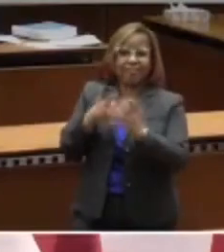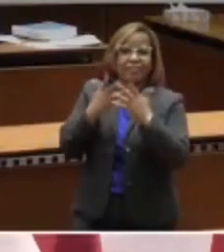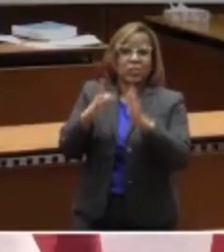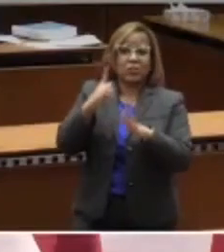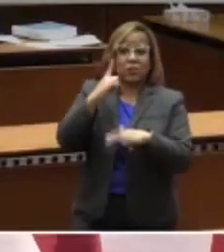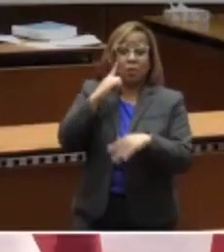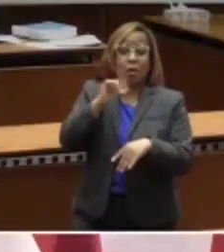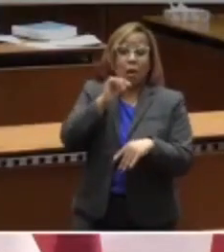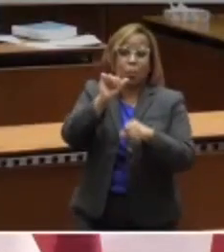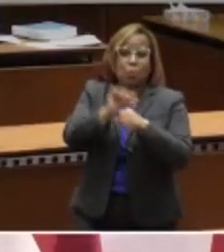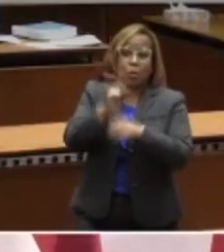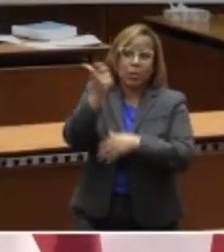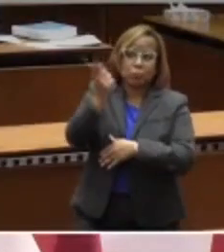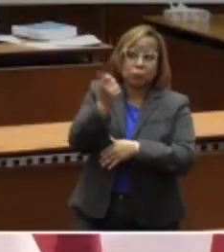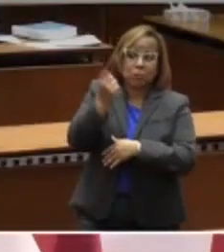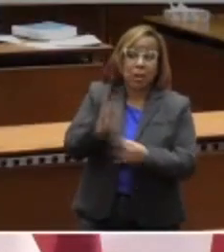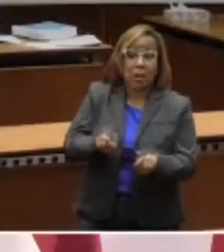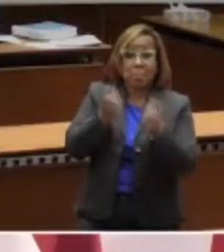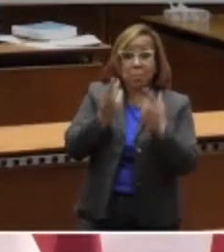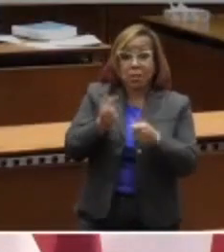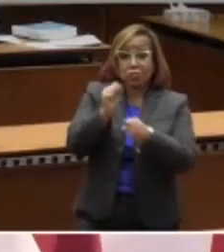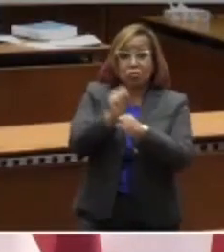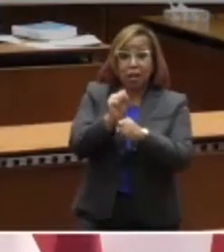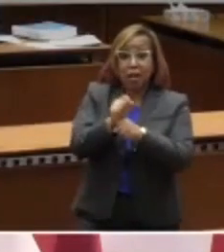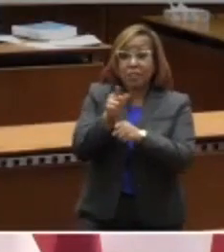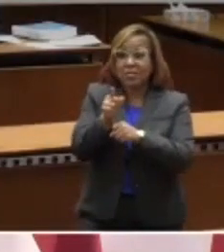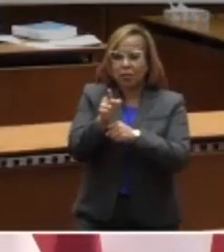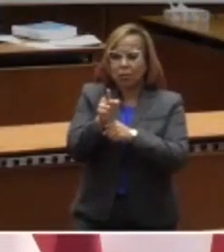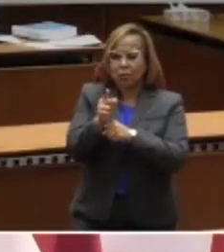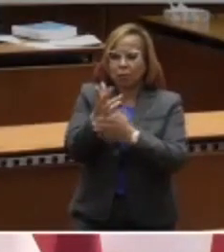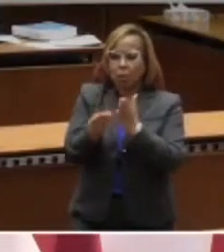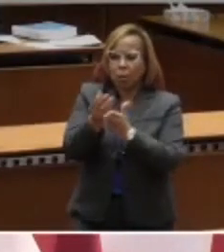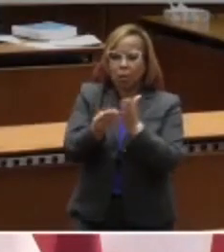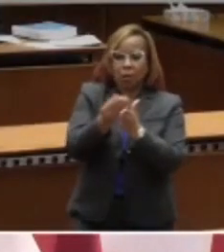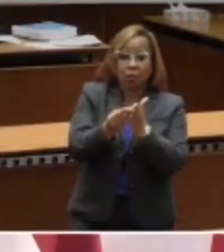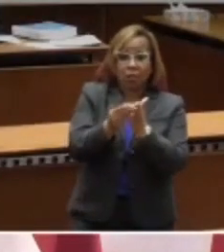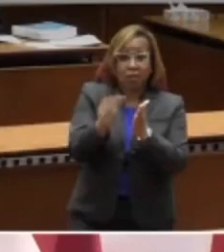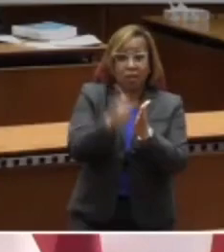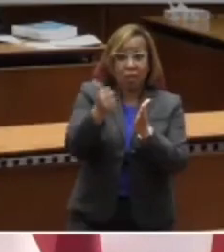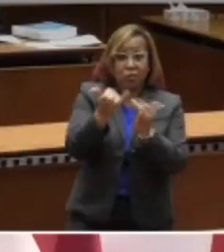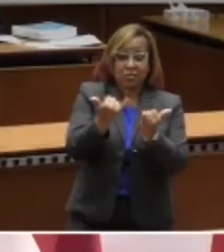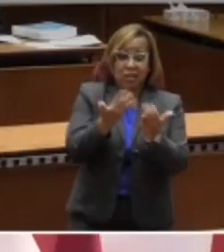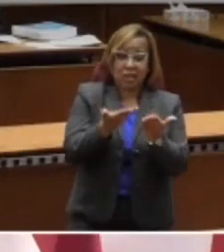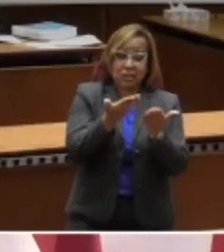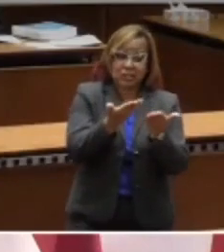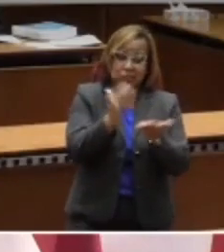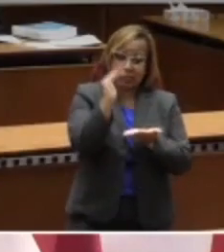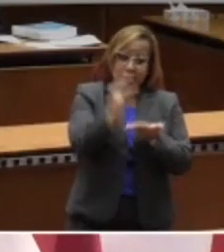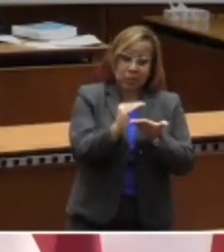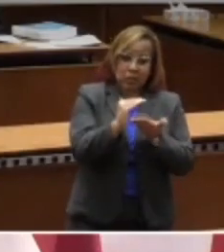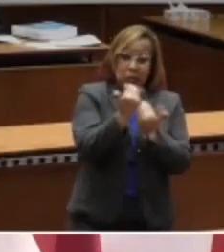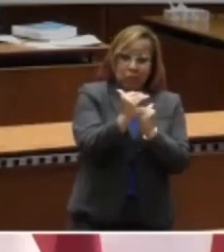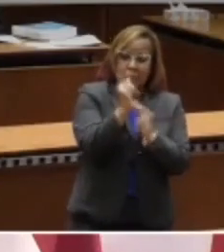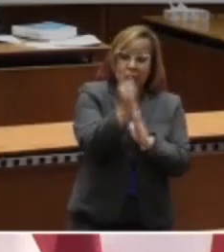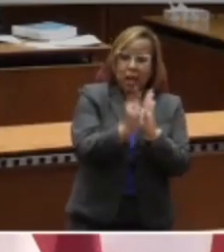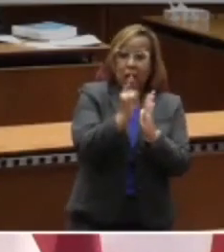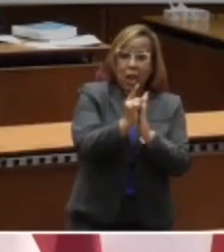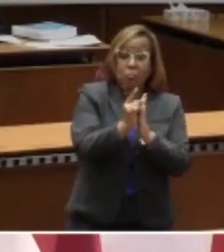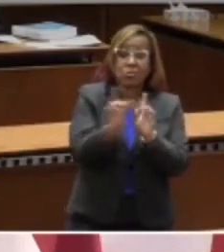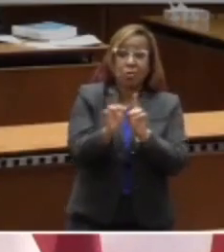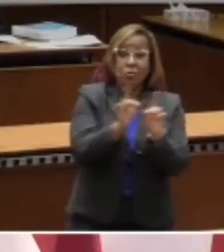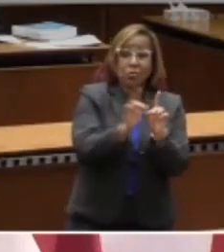this year. Many jobs have disappeared, and others are offering reduced hours and, of course, reduced